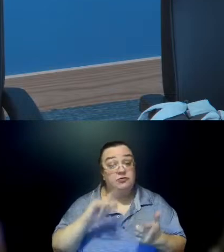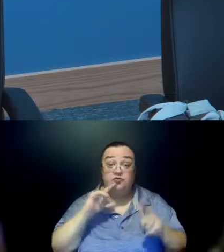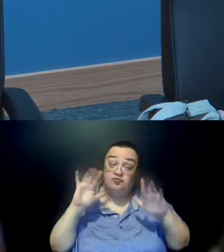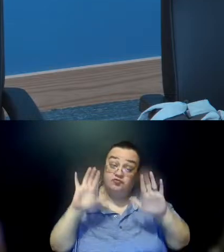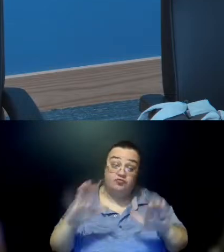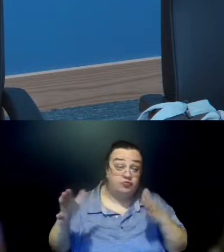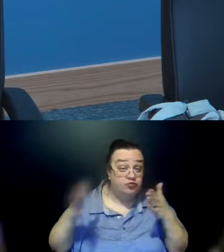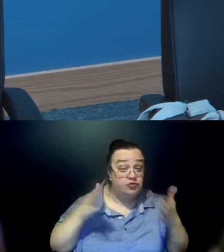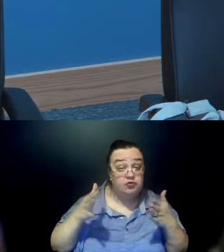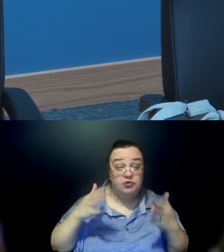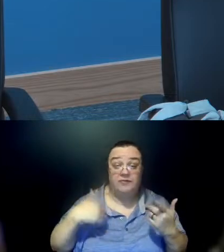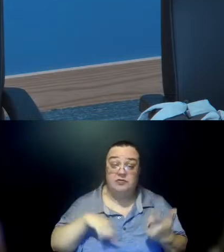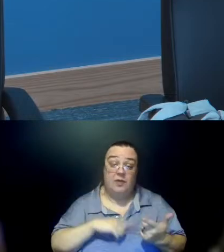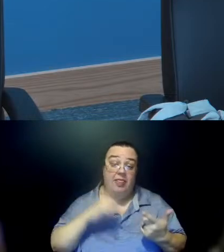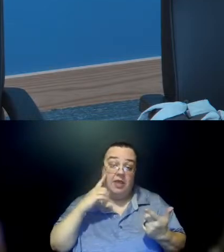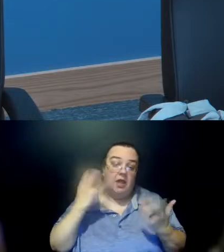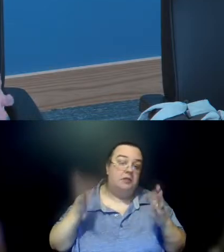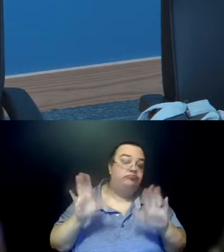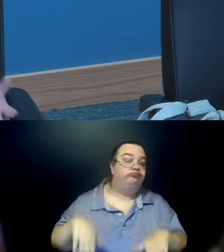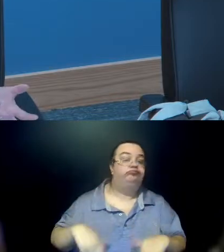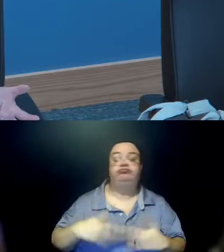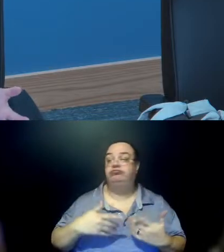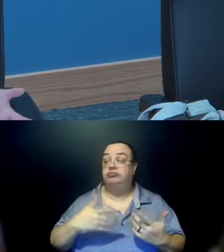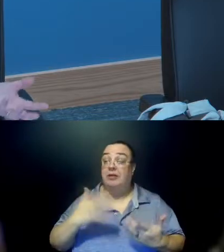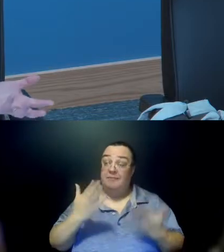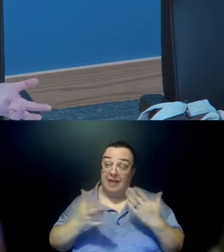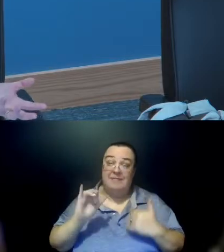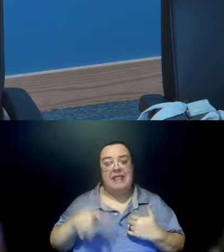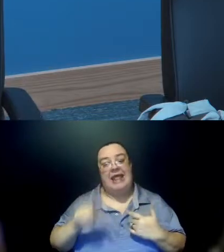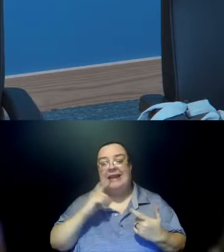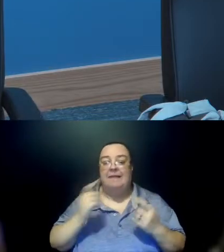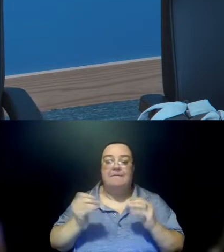we kind of take for granted, maybe those do need to be a little more a la carte.